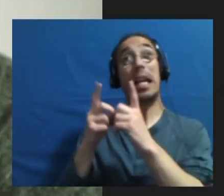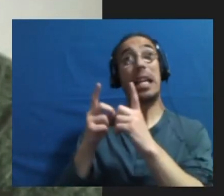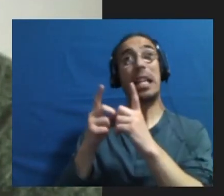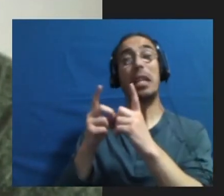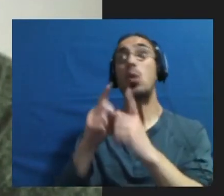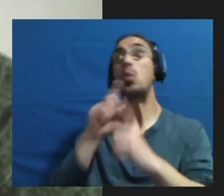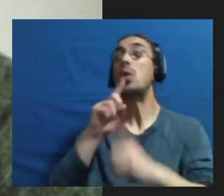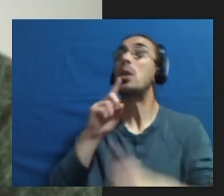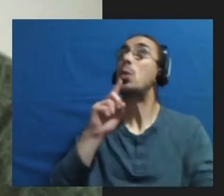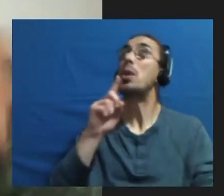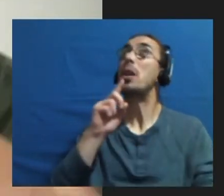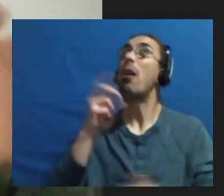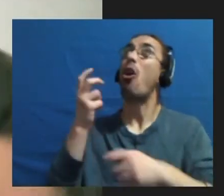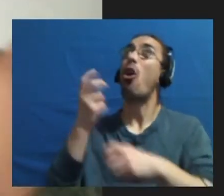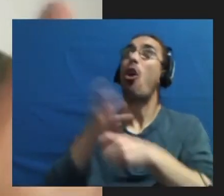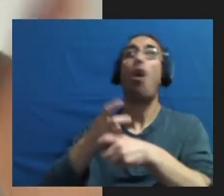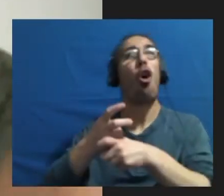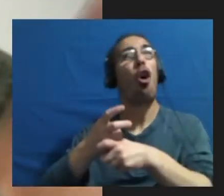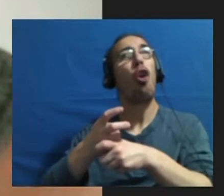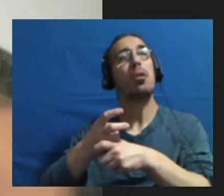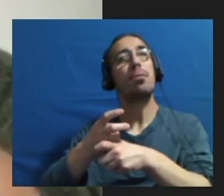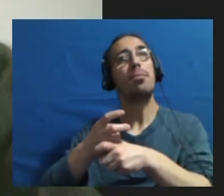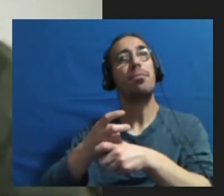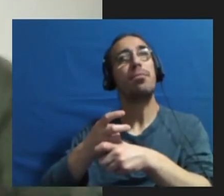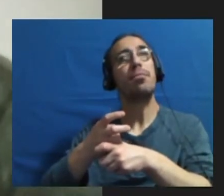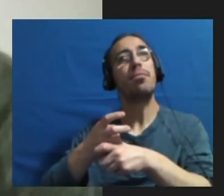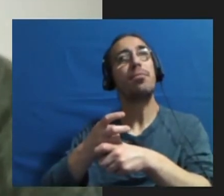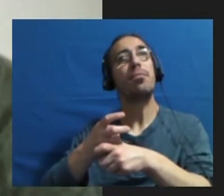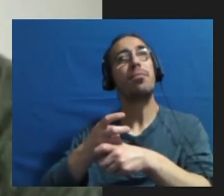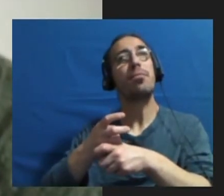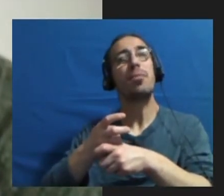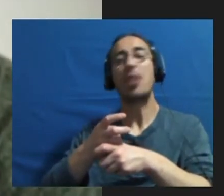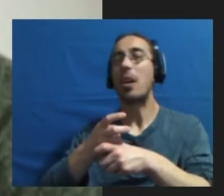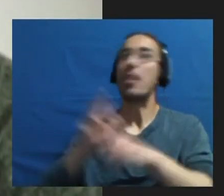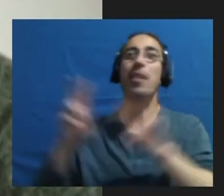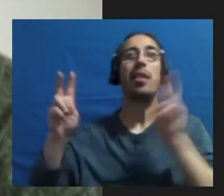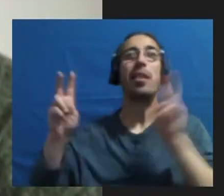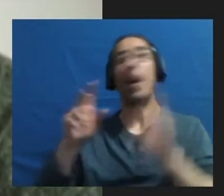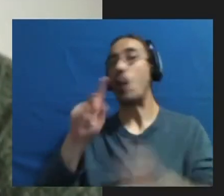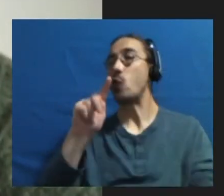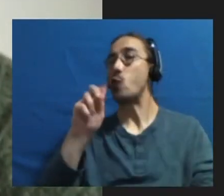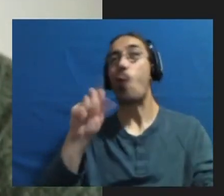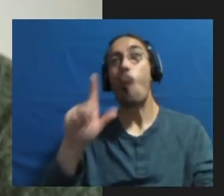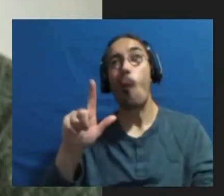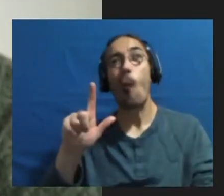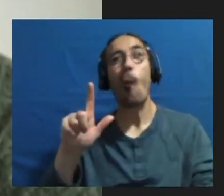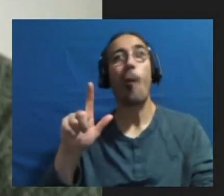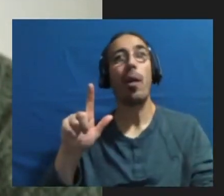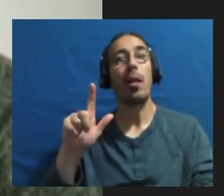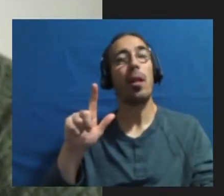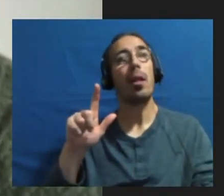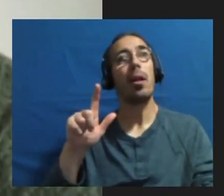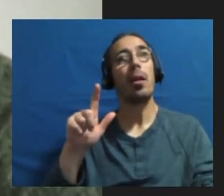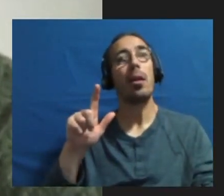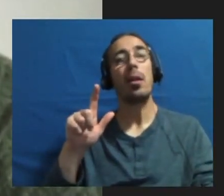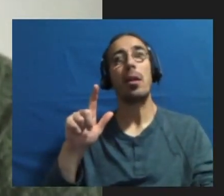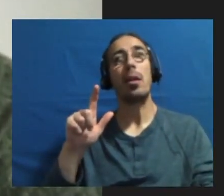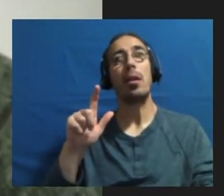such a hard such a harder toll on um